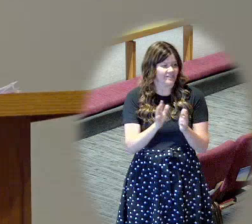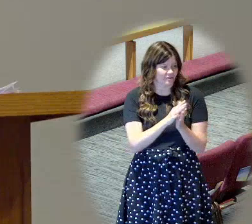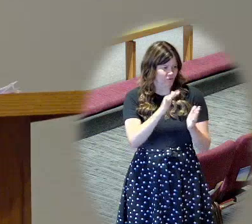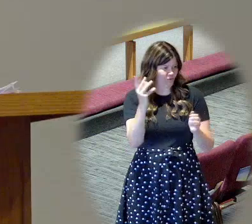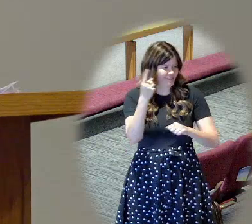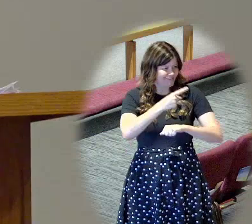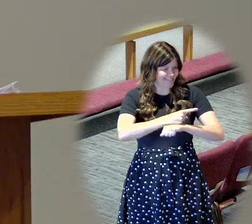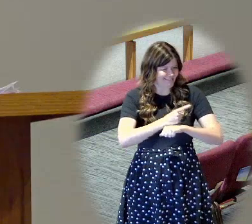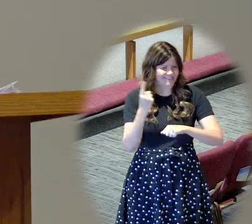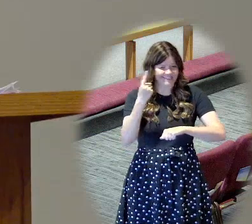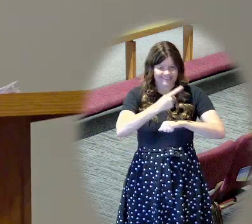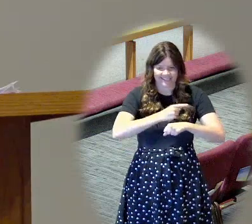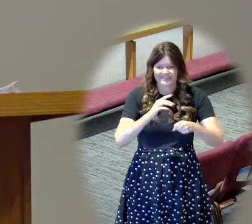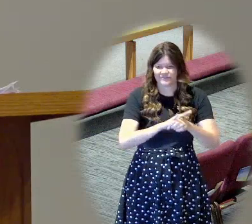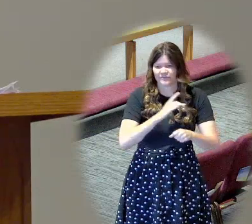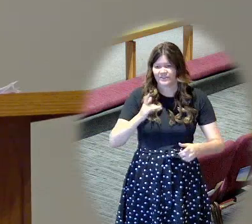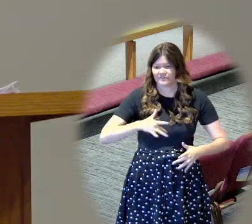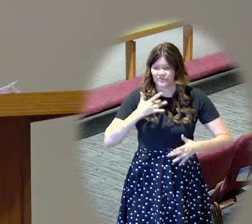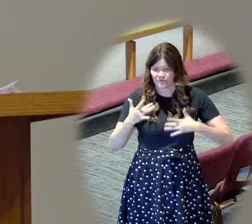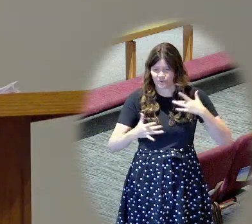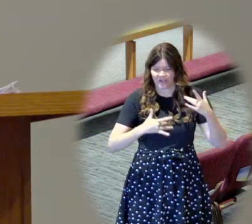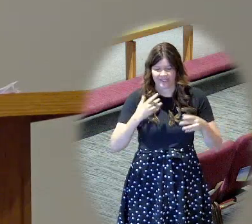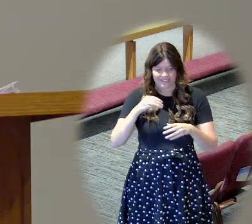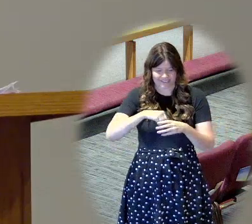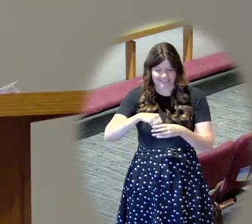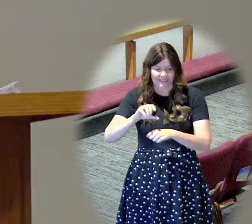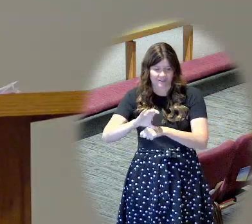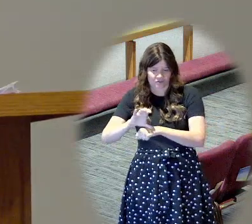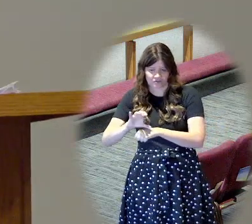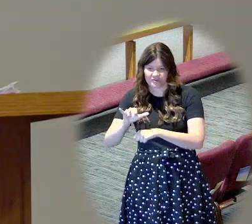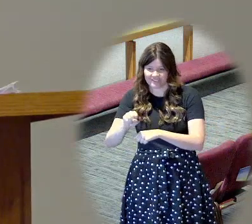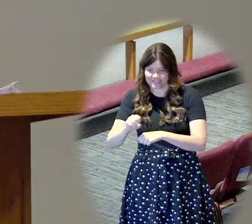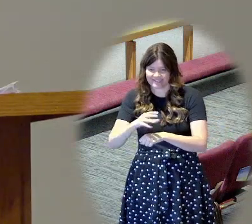joy, both inside and outside the church.